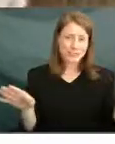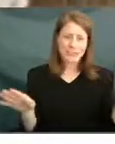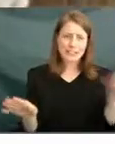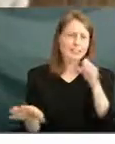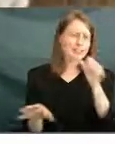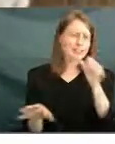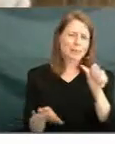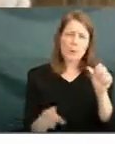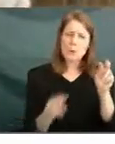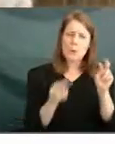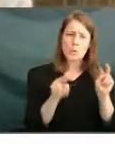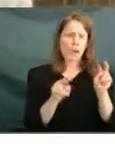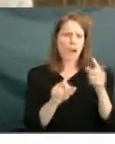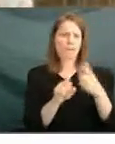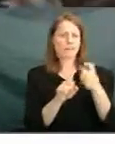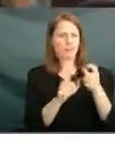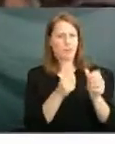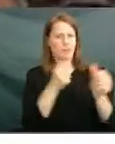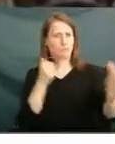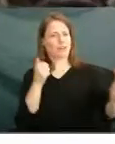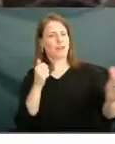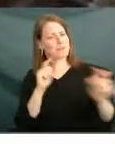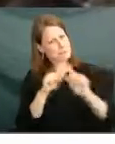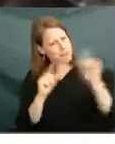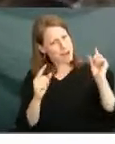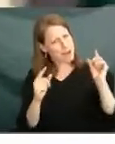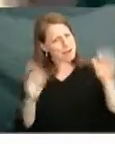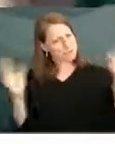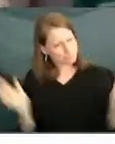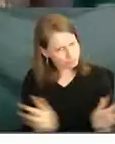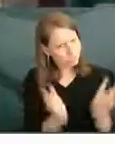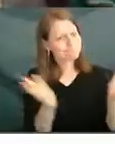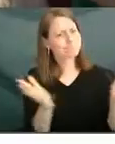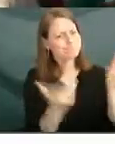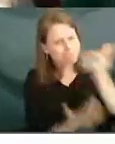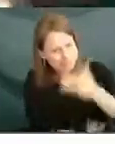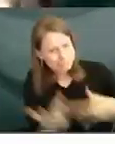them and build a relation to each one.